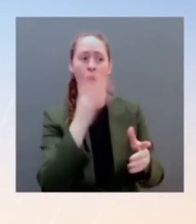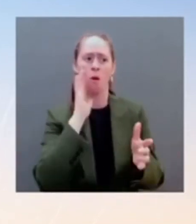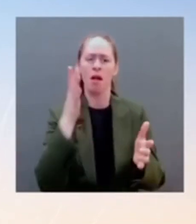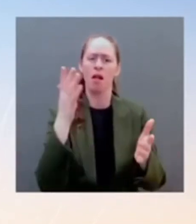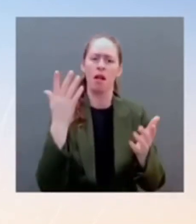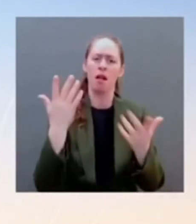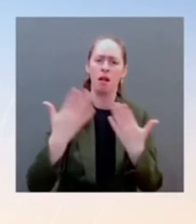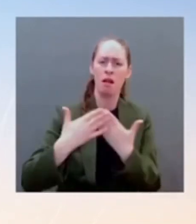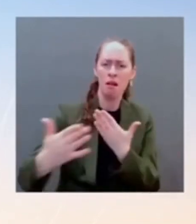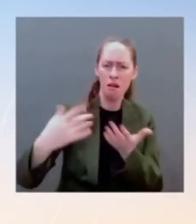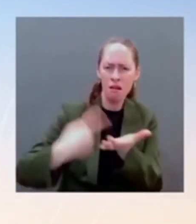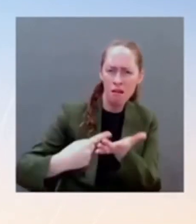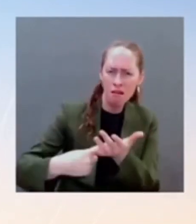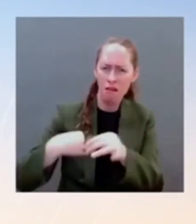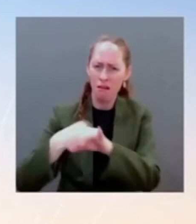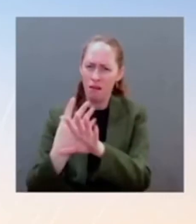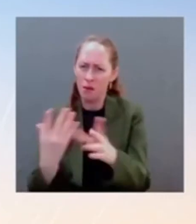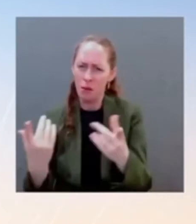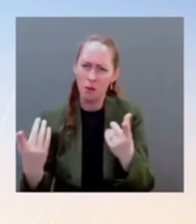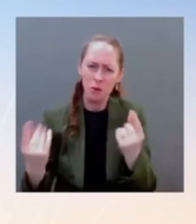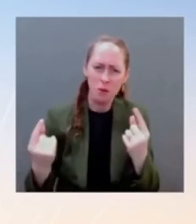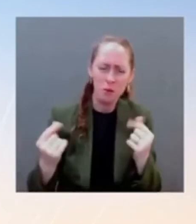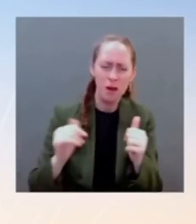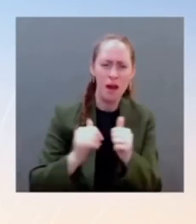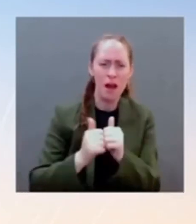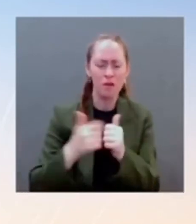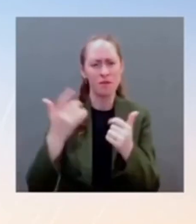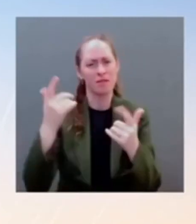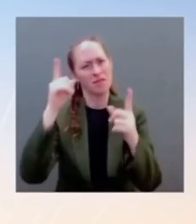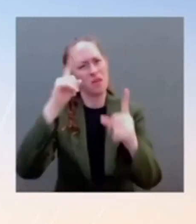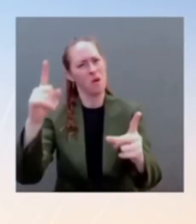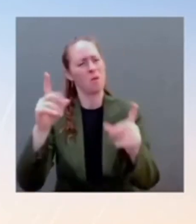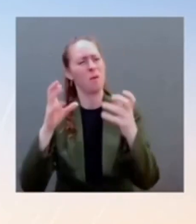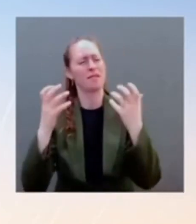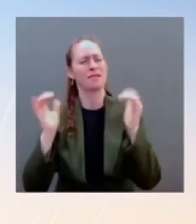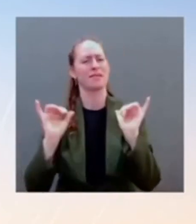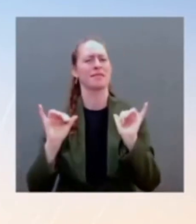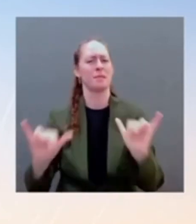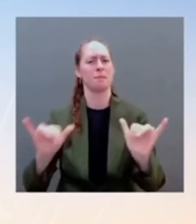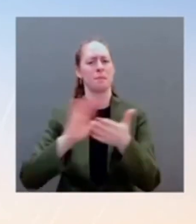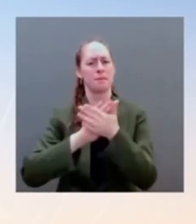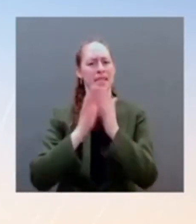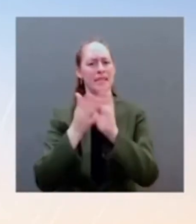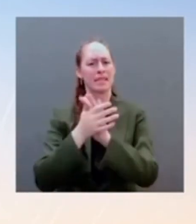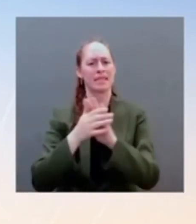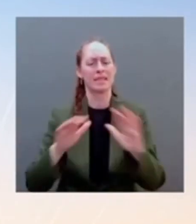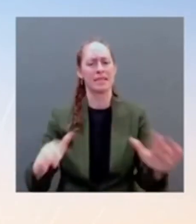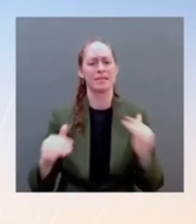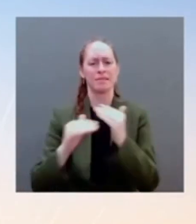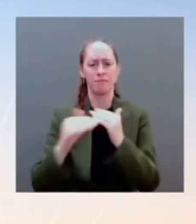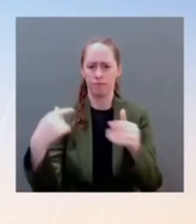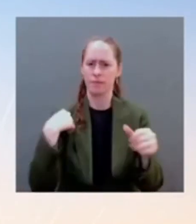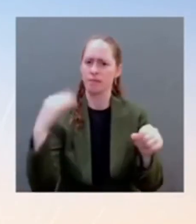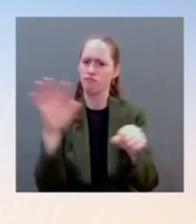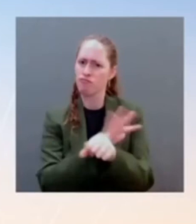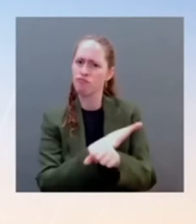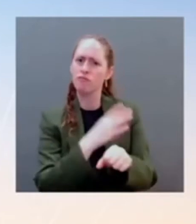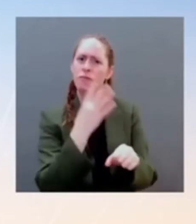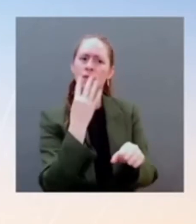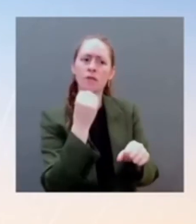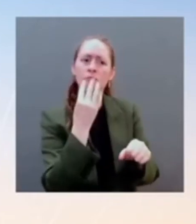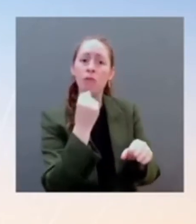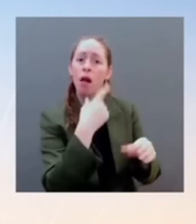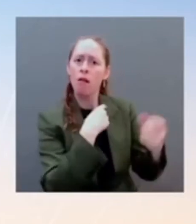also affirmed our unwavering support for Israel and its defense needs and welcomed the historic $1 billion allocation to replenish